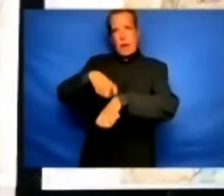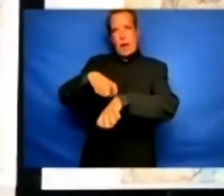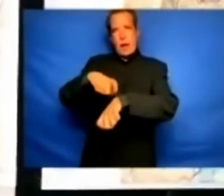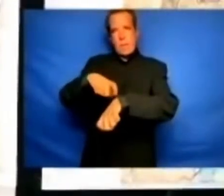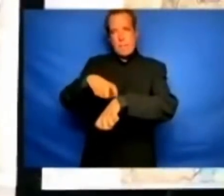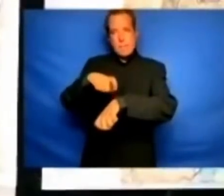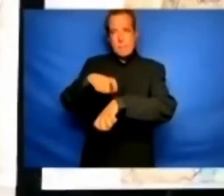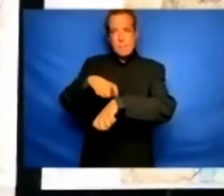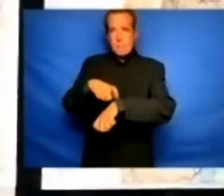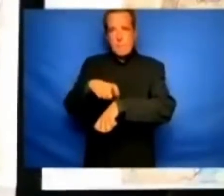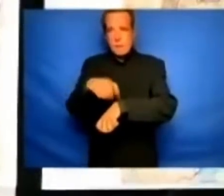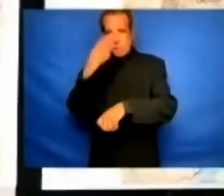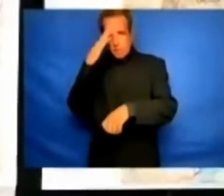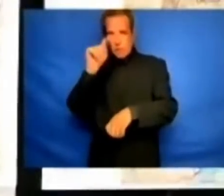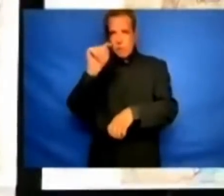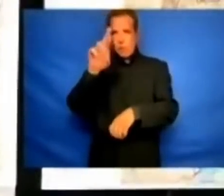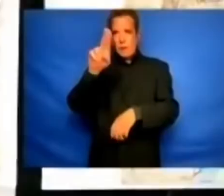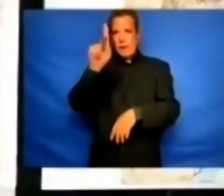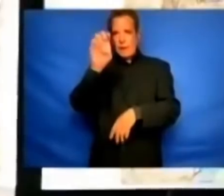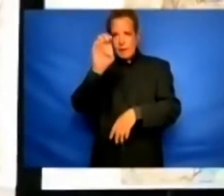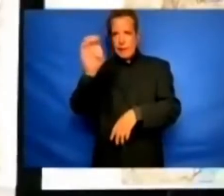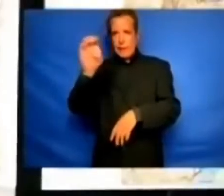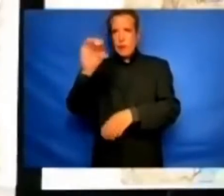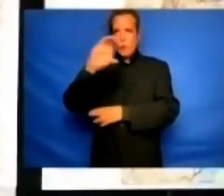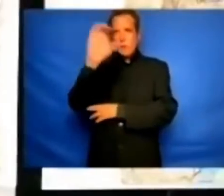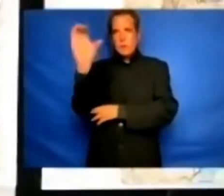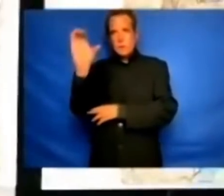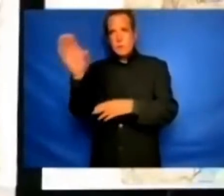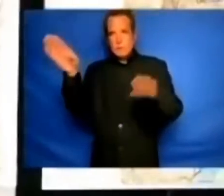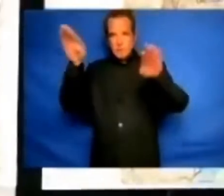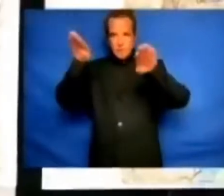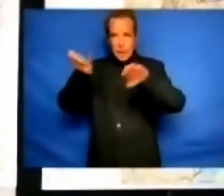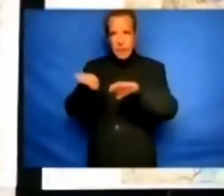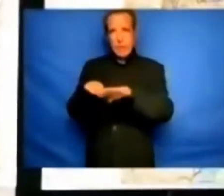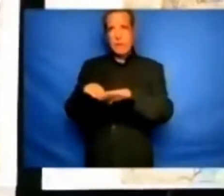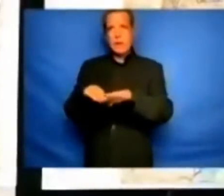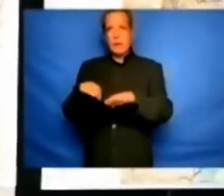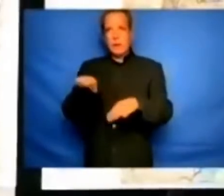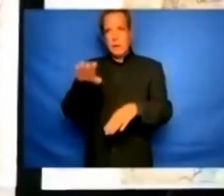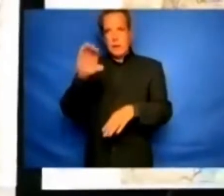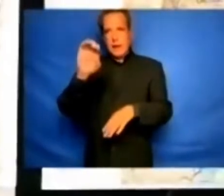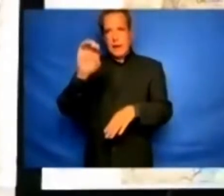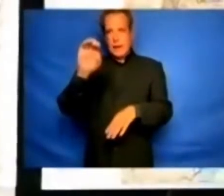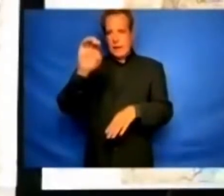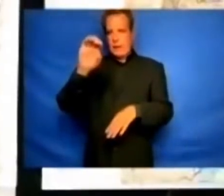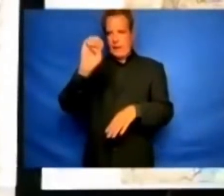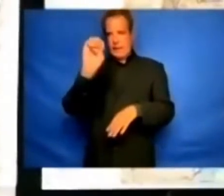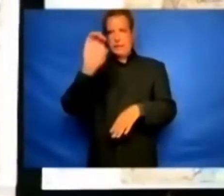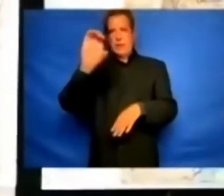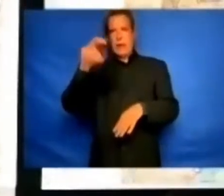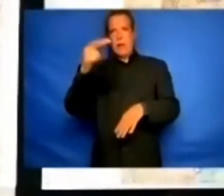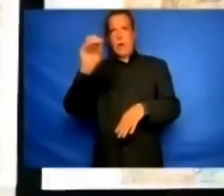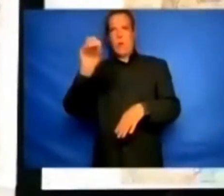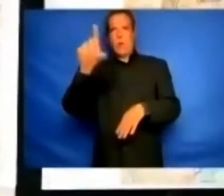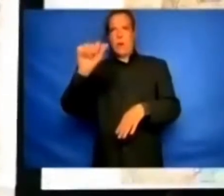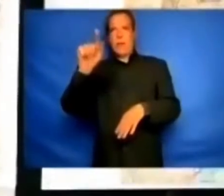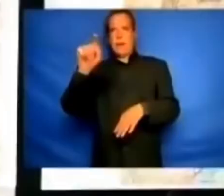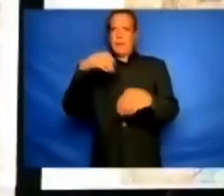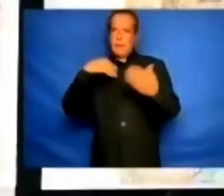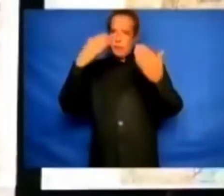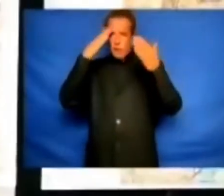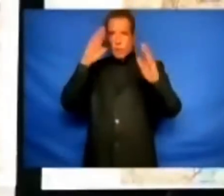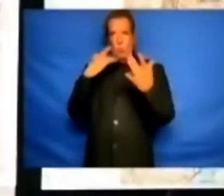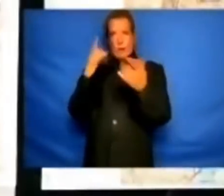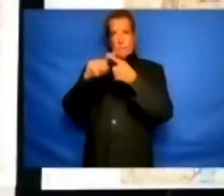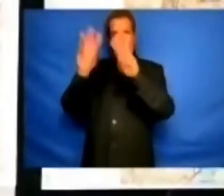Upper Truckee, Christmas Valley, and Echo Lake. So we're just waiting for the weather to come around to